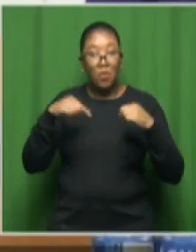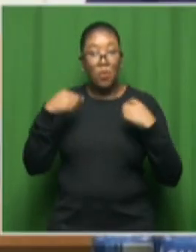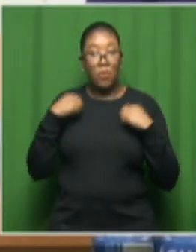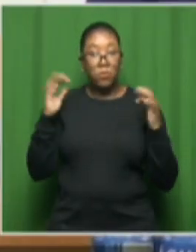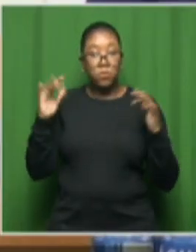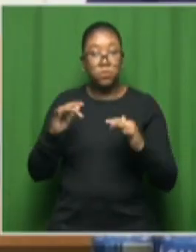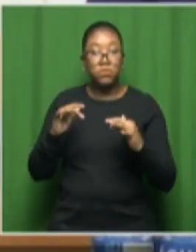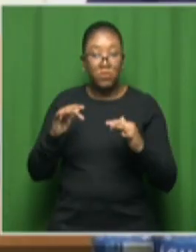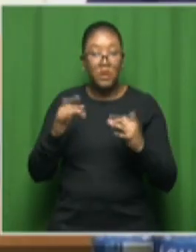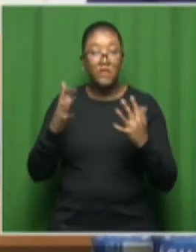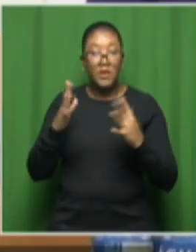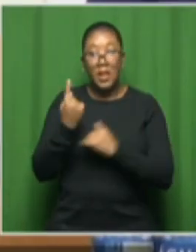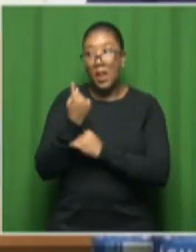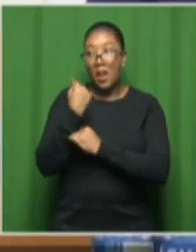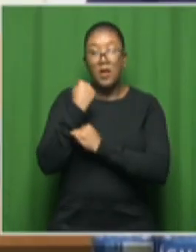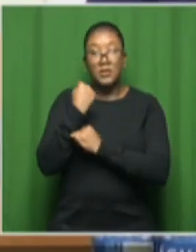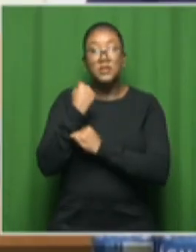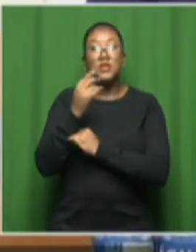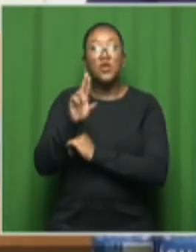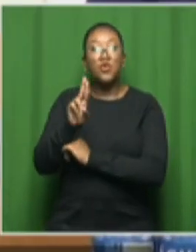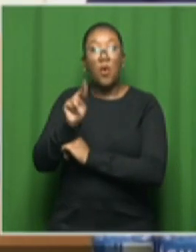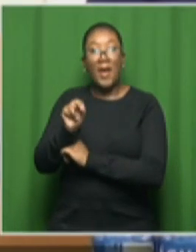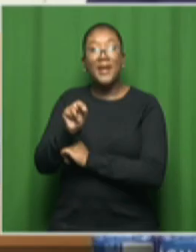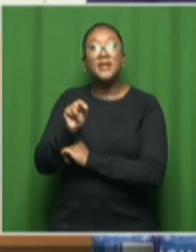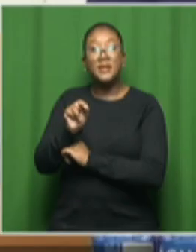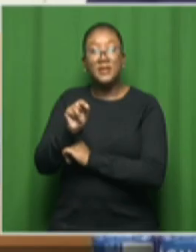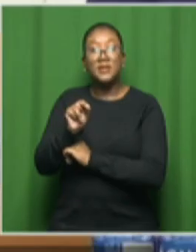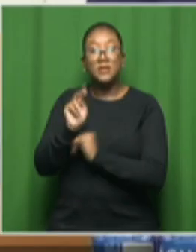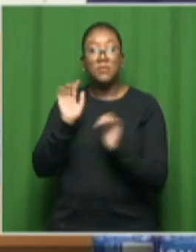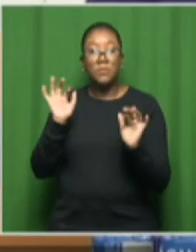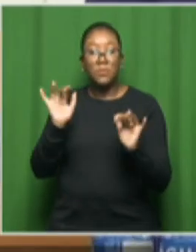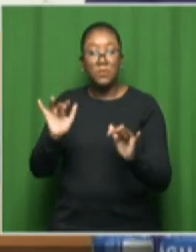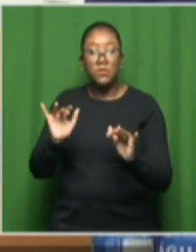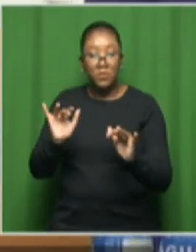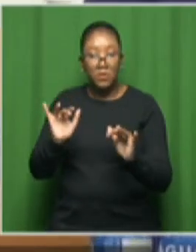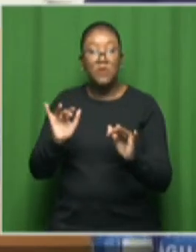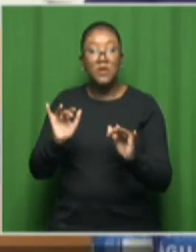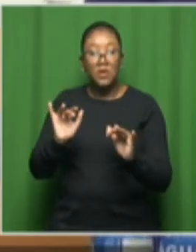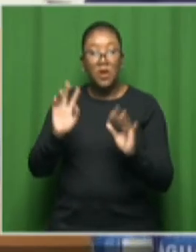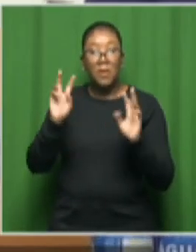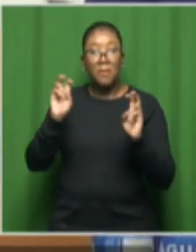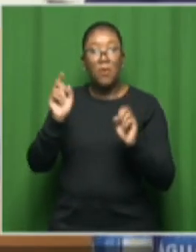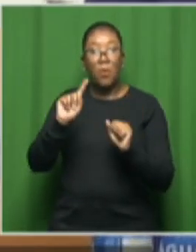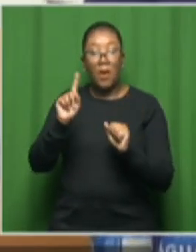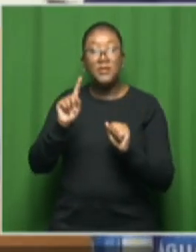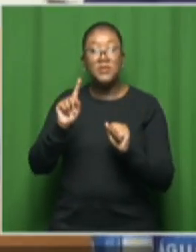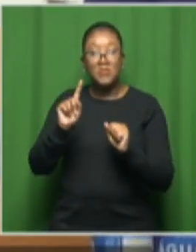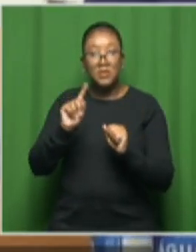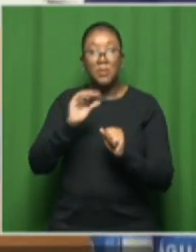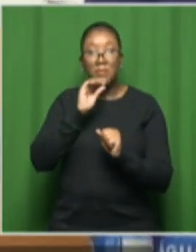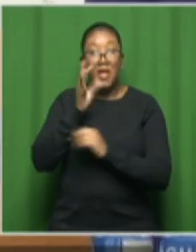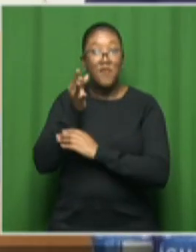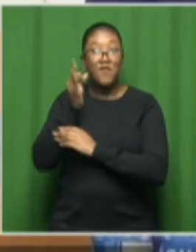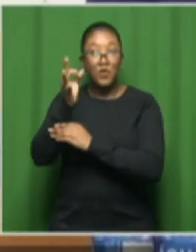last United Nations General Assembly in the form of the Pact of the Future.